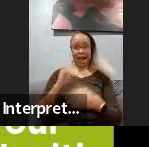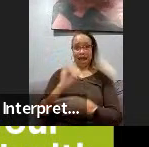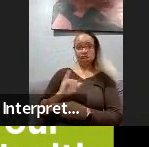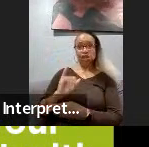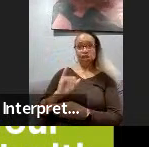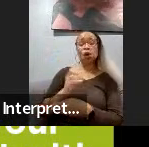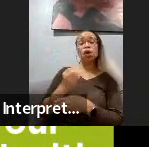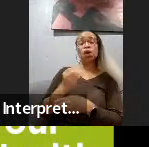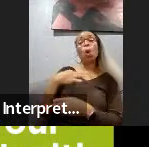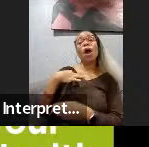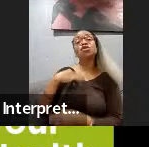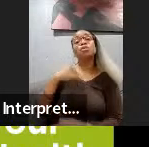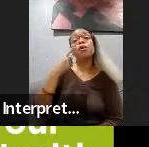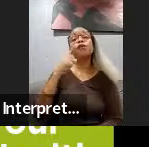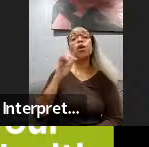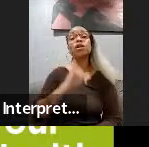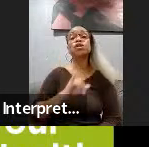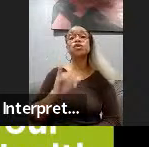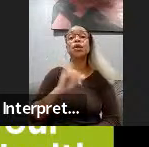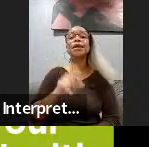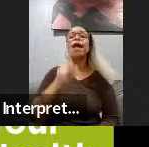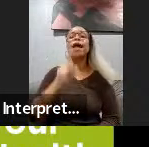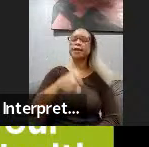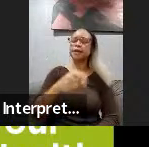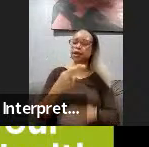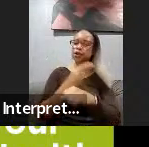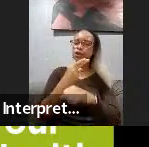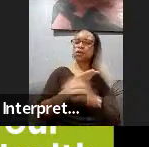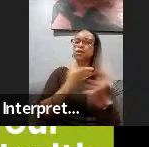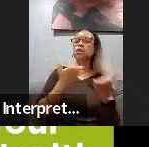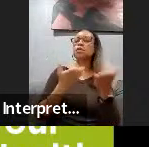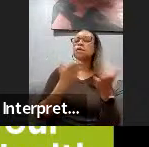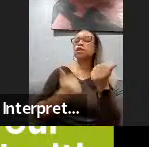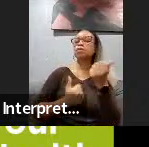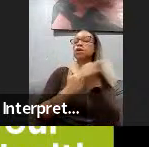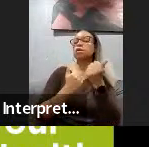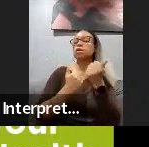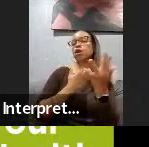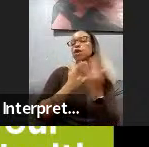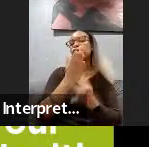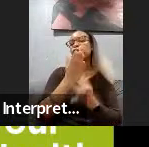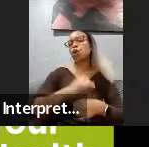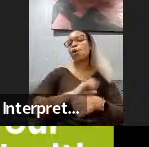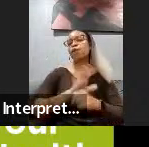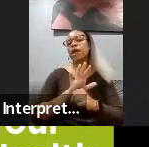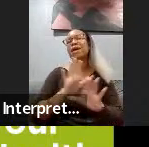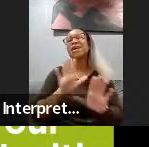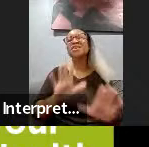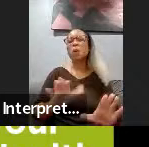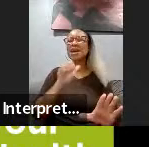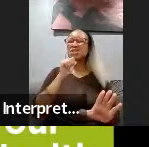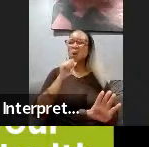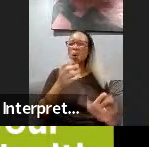were eligible for insurance needed to use the services that we supported through COVID. So I don't want to don't want to oversell